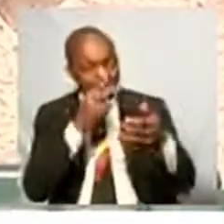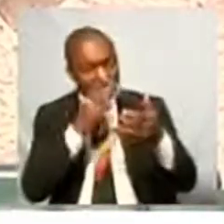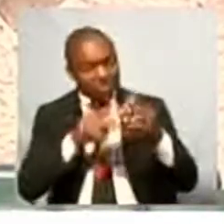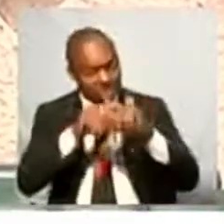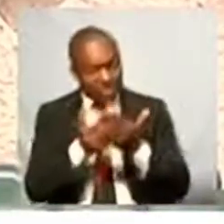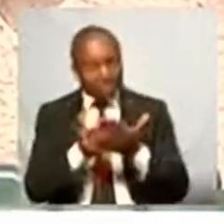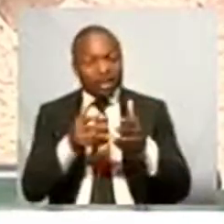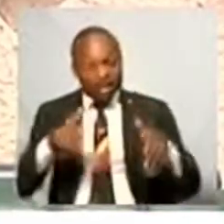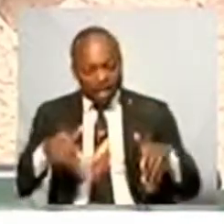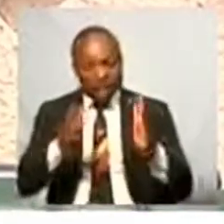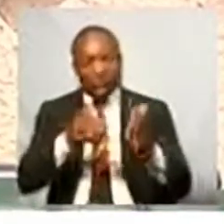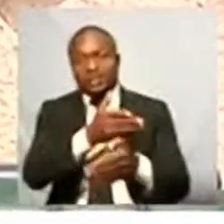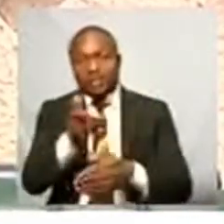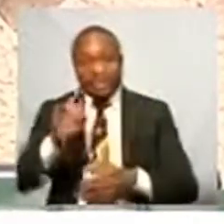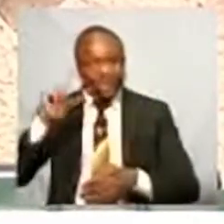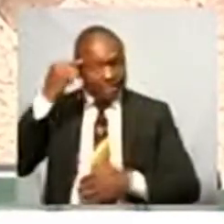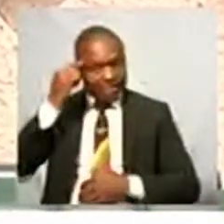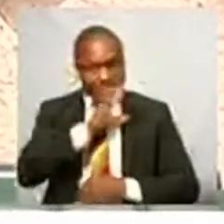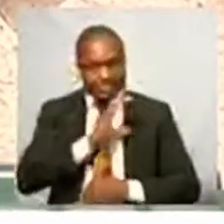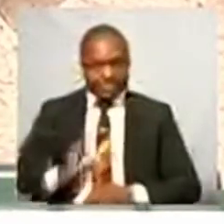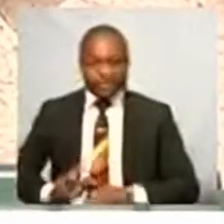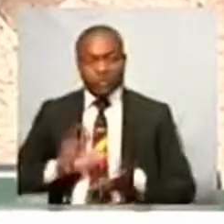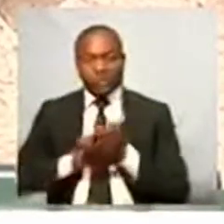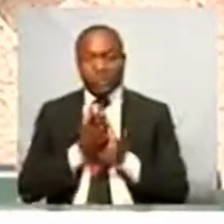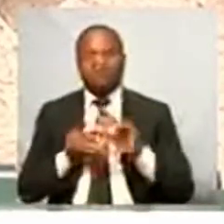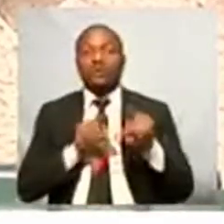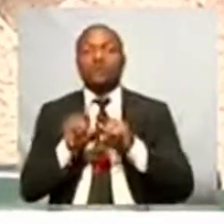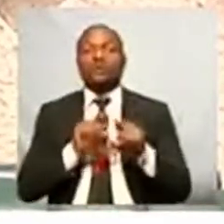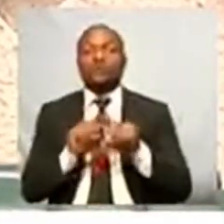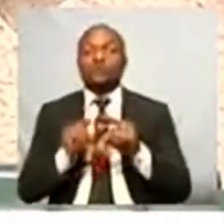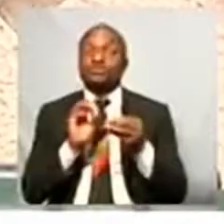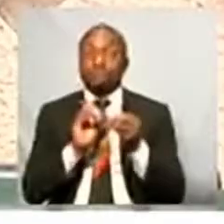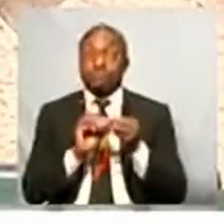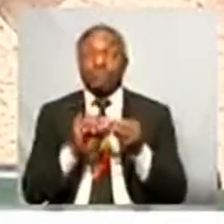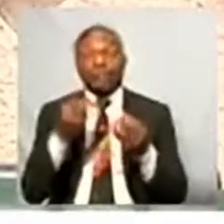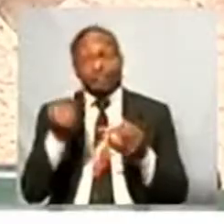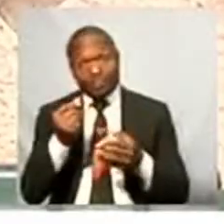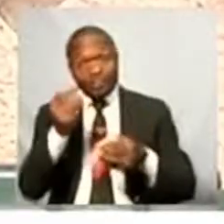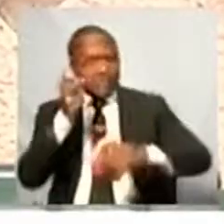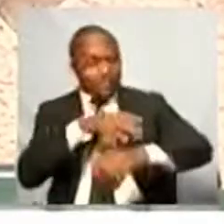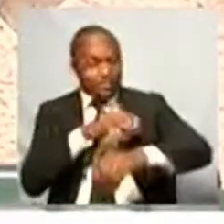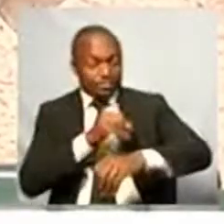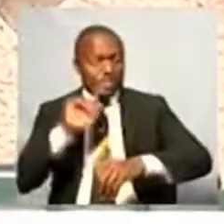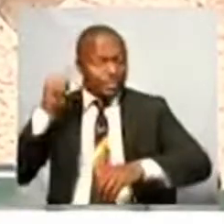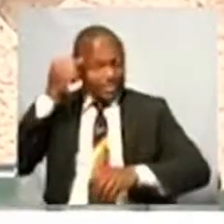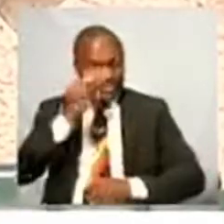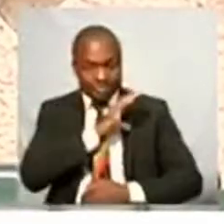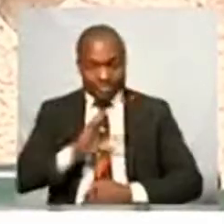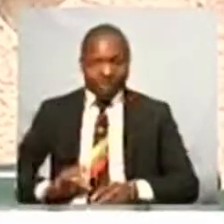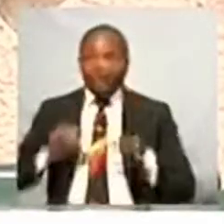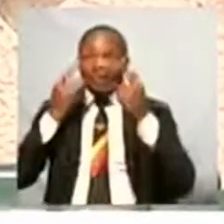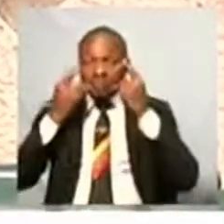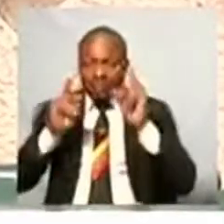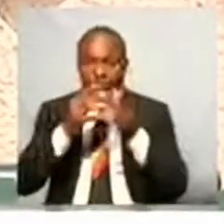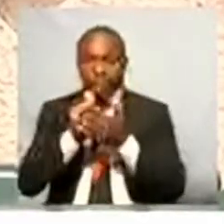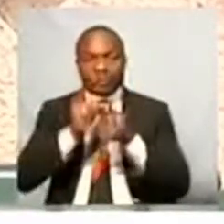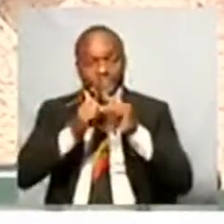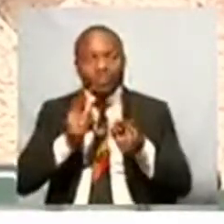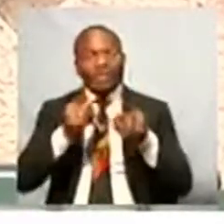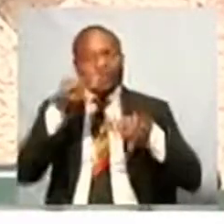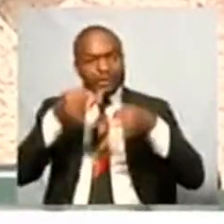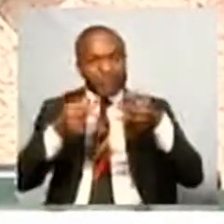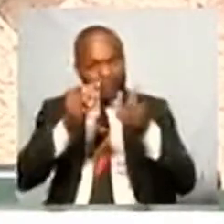we allow these entities to be competitive. Yes, the money that is invested in this entity is public money, but if we want them